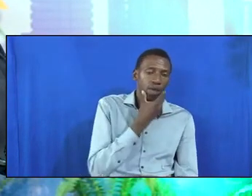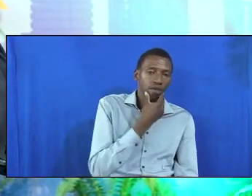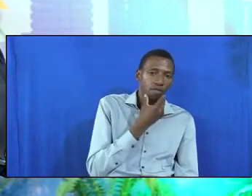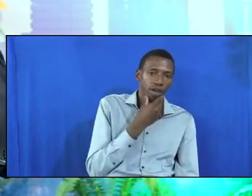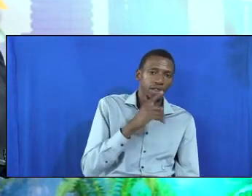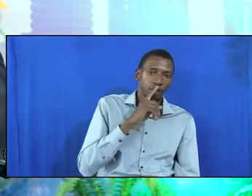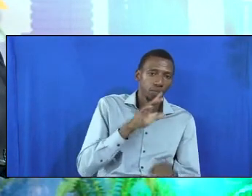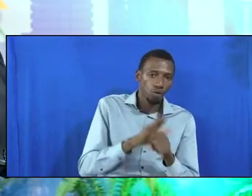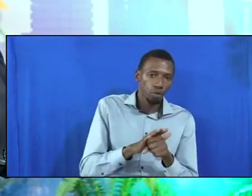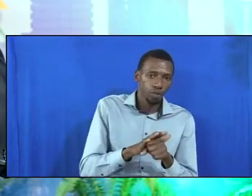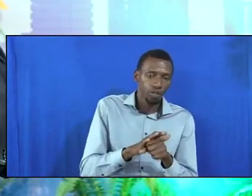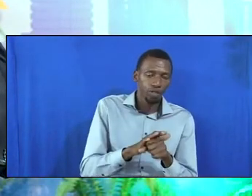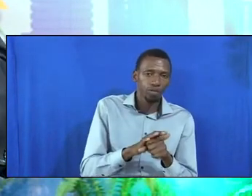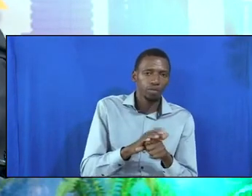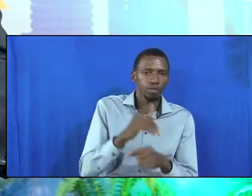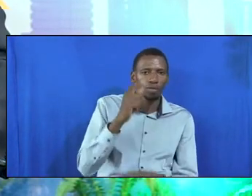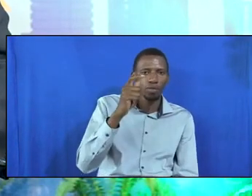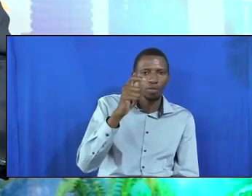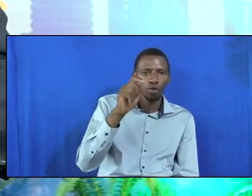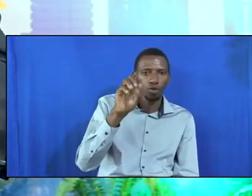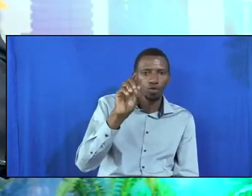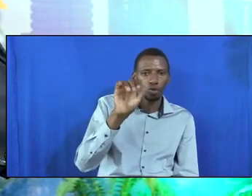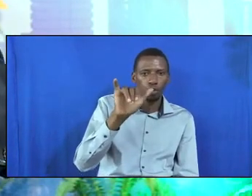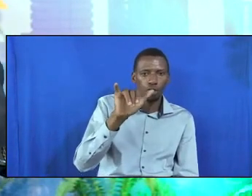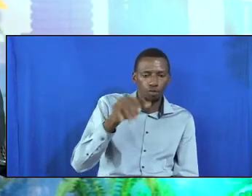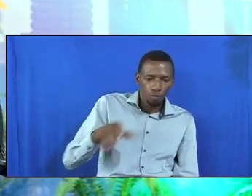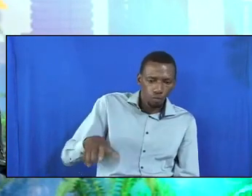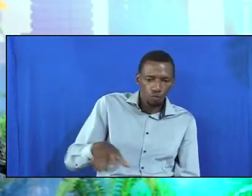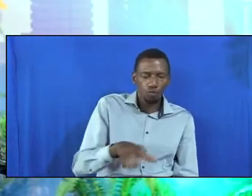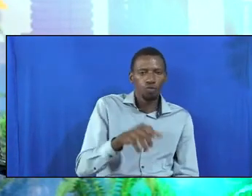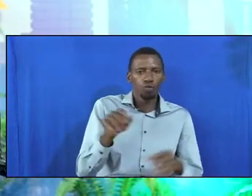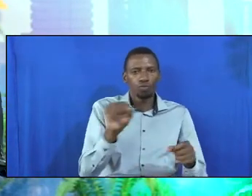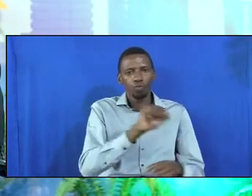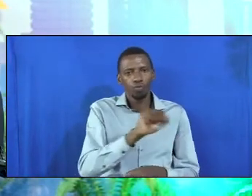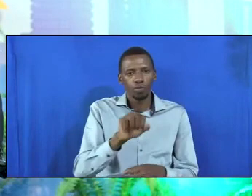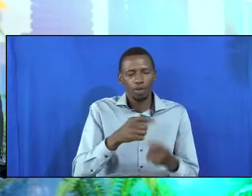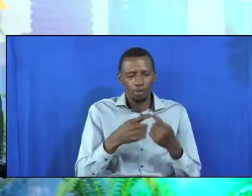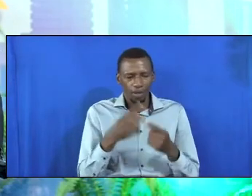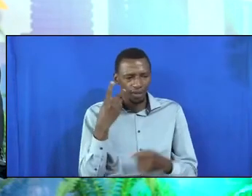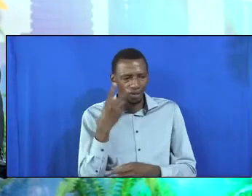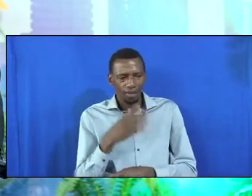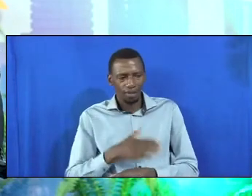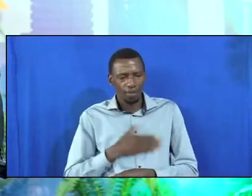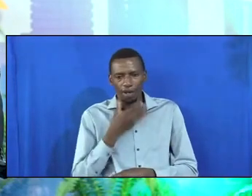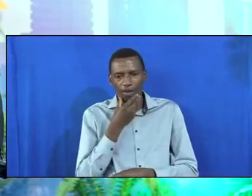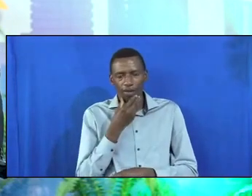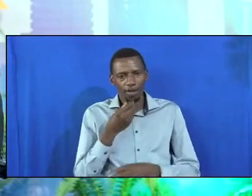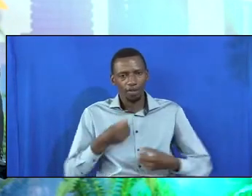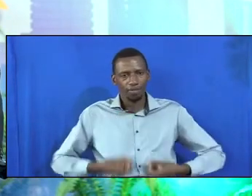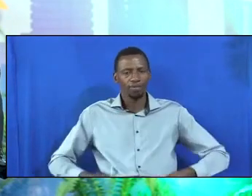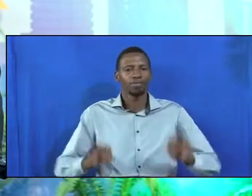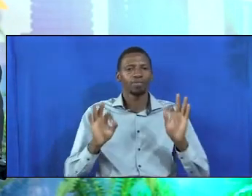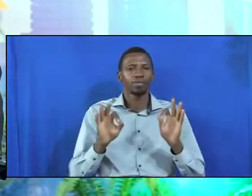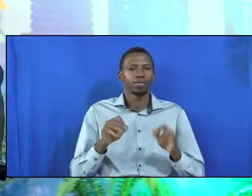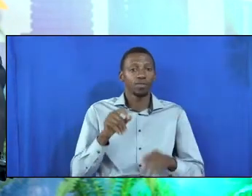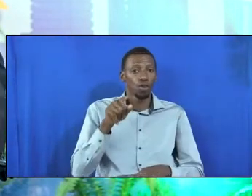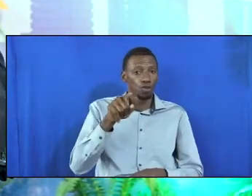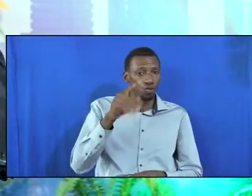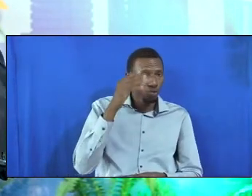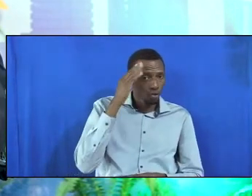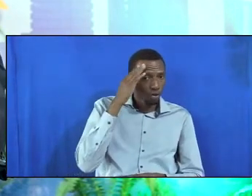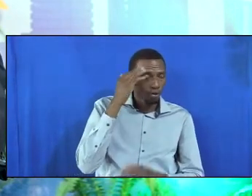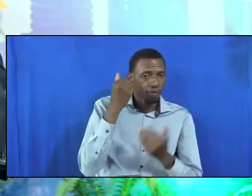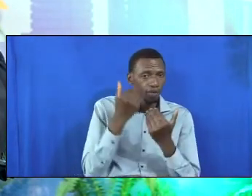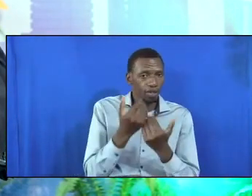Of course, a toy car. But the way I look at daddy, daddy seems to be broke. You know, children know when